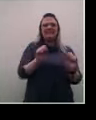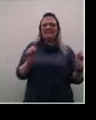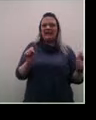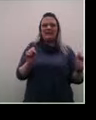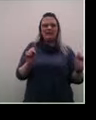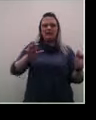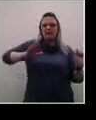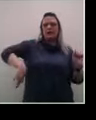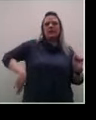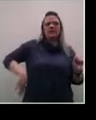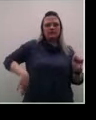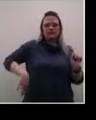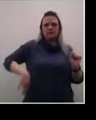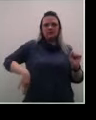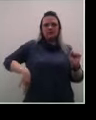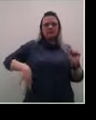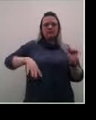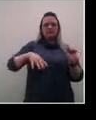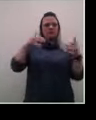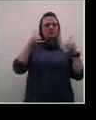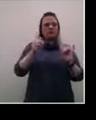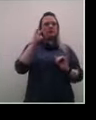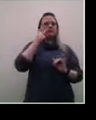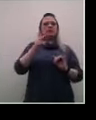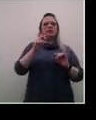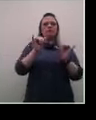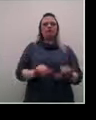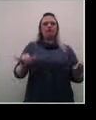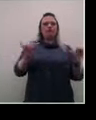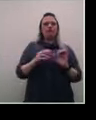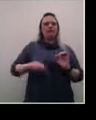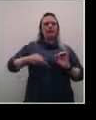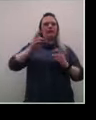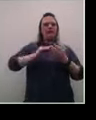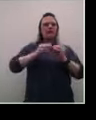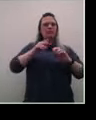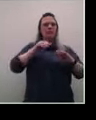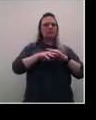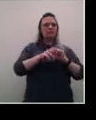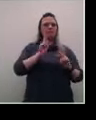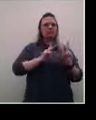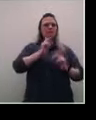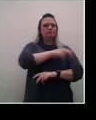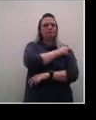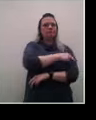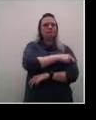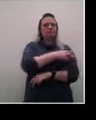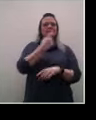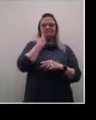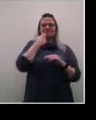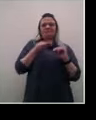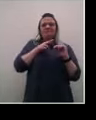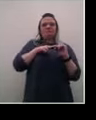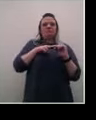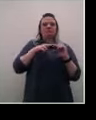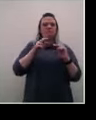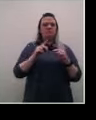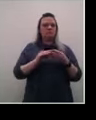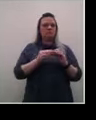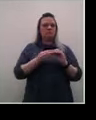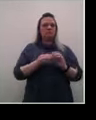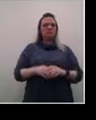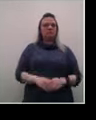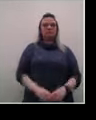still seeing consistently high number of admissions, and even recently an uptick to elevated